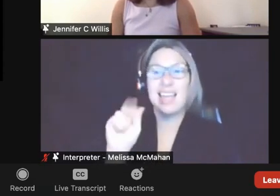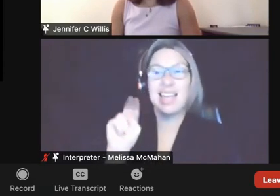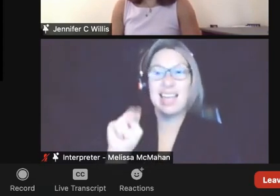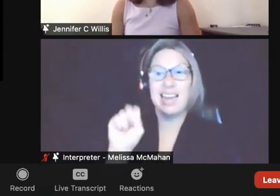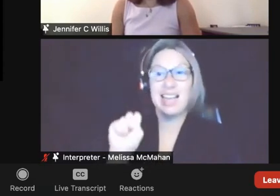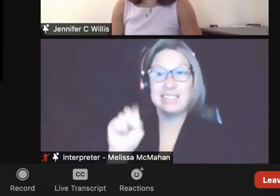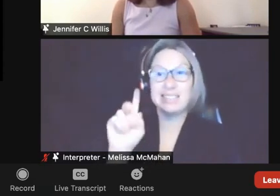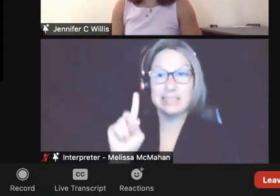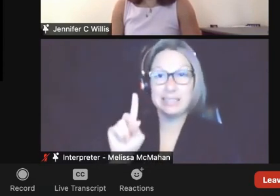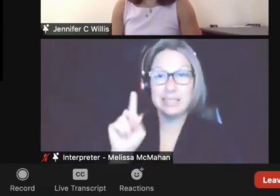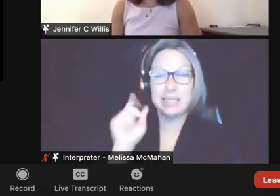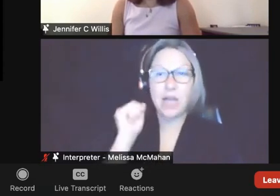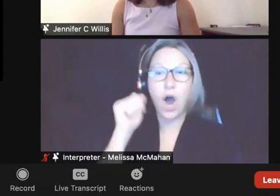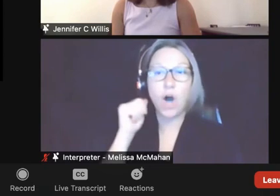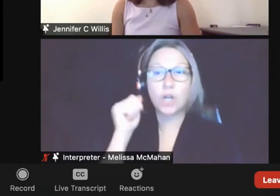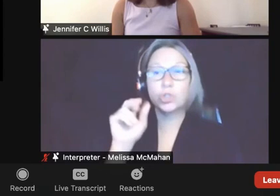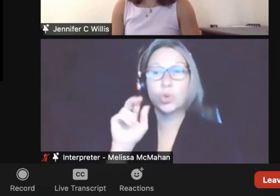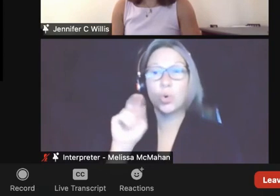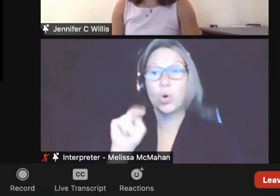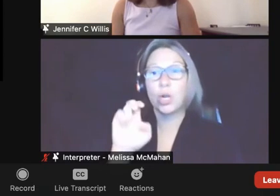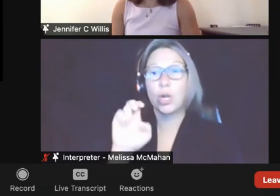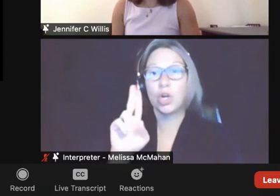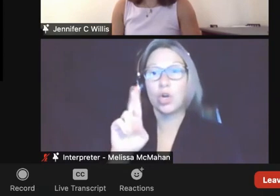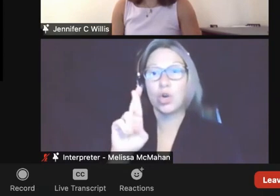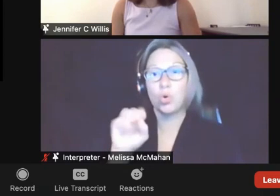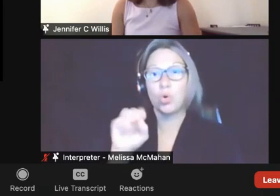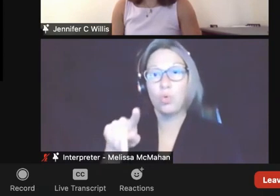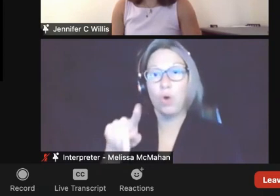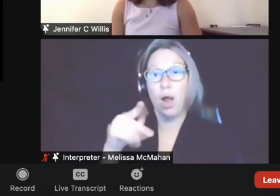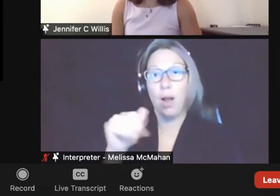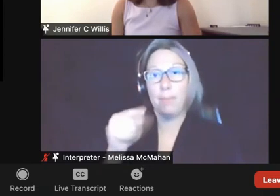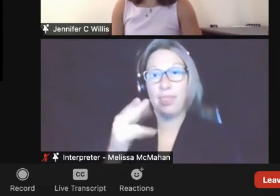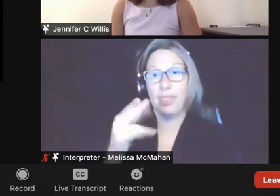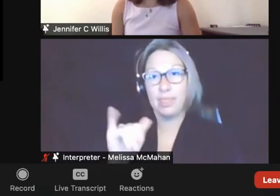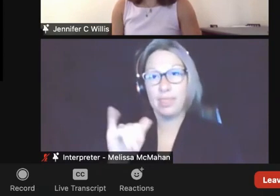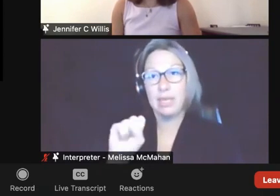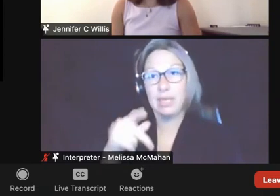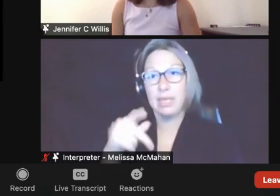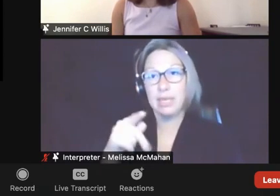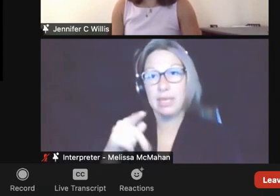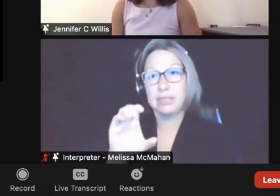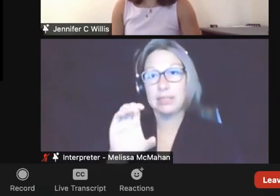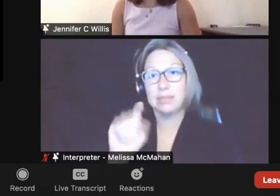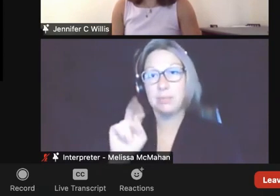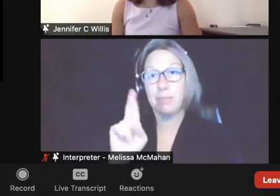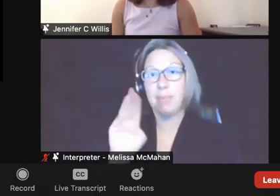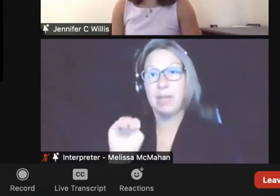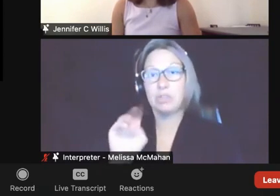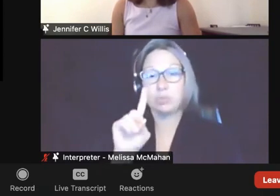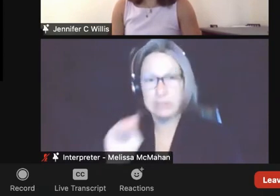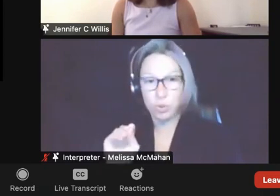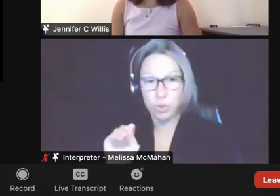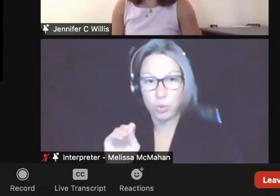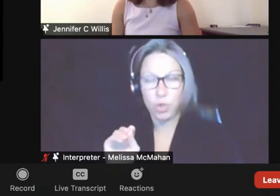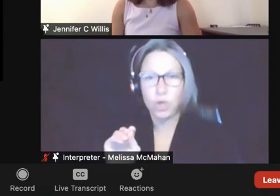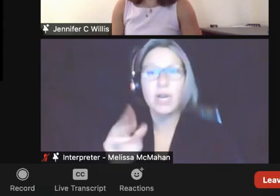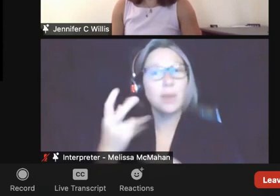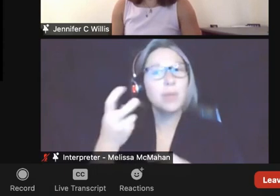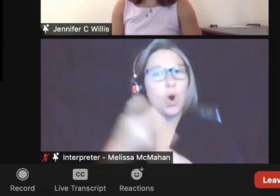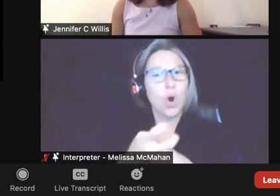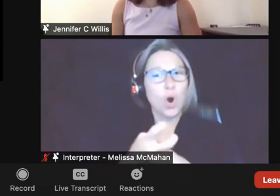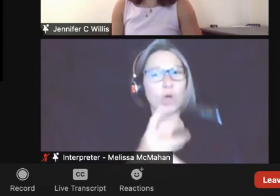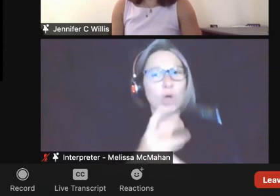ANSD, right? More acronyms for you. It can be very hard to formally diagnose those for students who do not